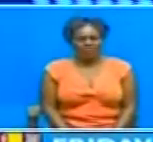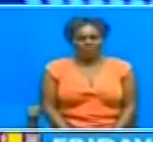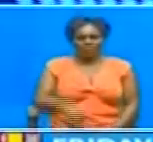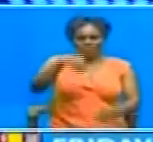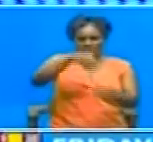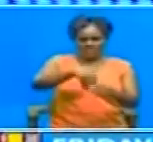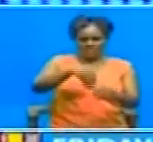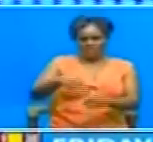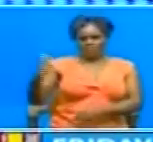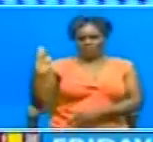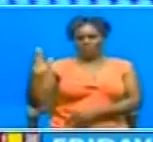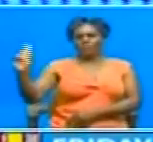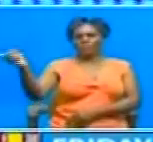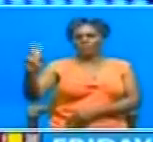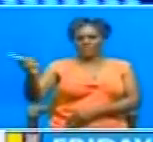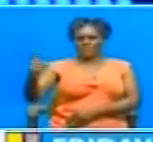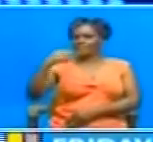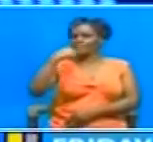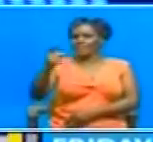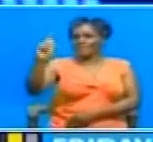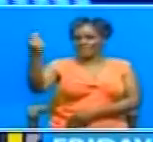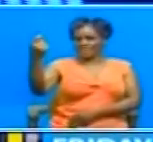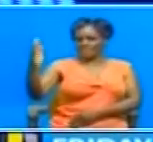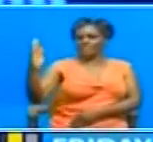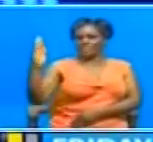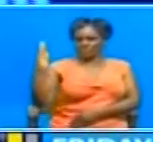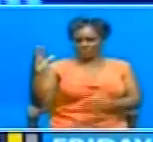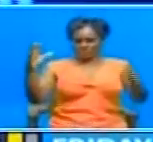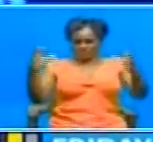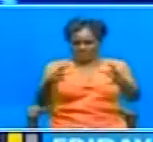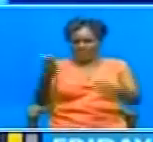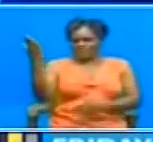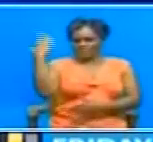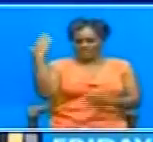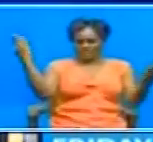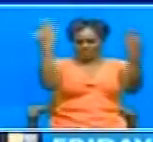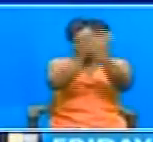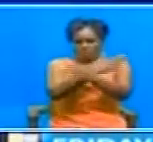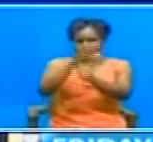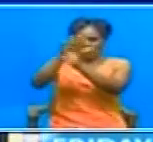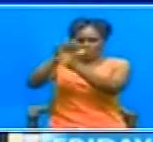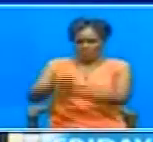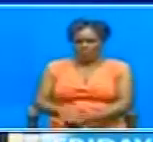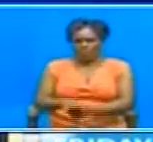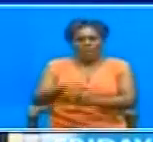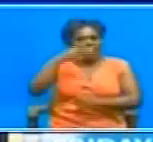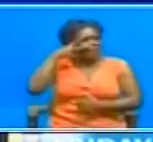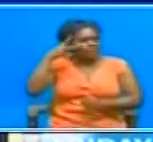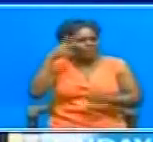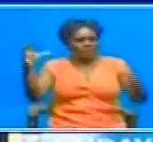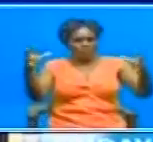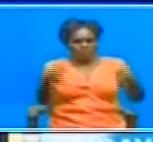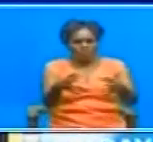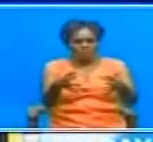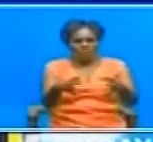Interior Cabinet Secretary Joseph Nkaissery says Kenyan security forces last night thwarted a planned attack by Al-Shabaab